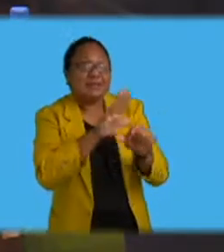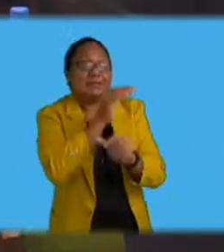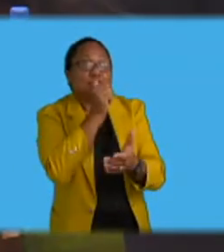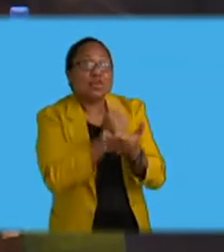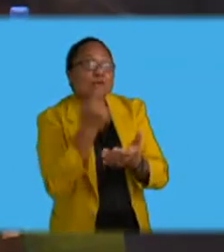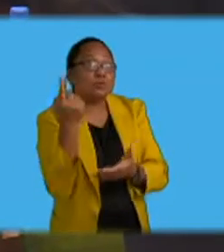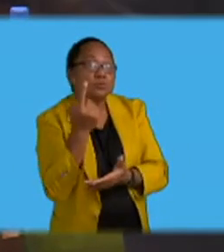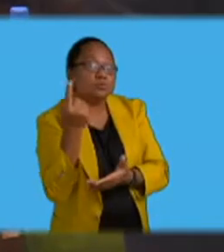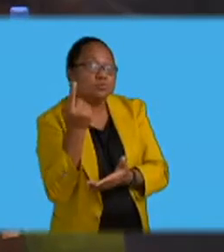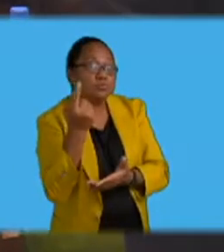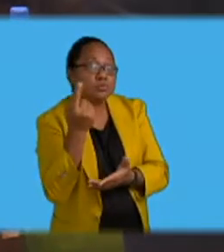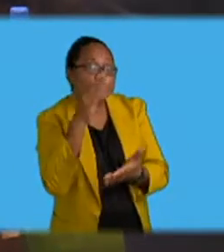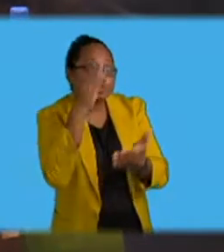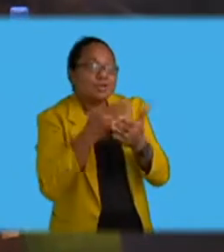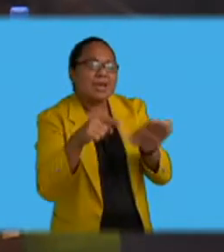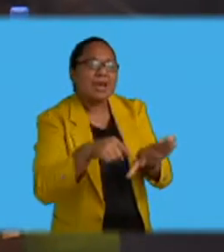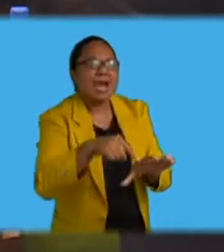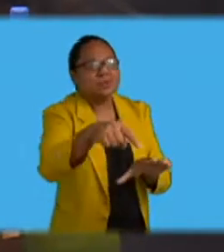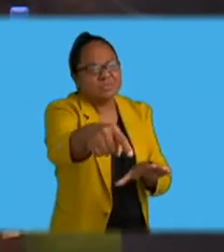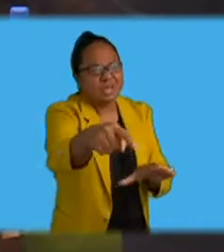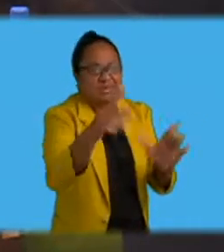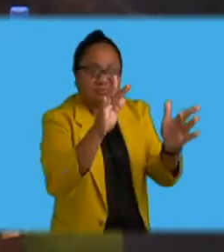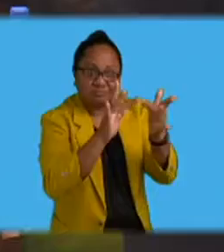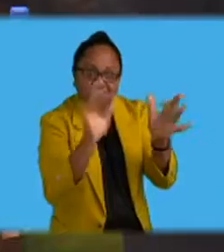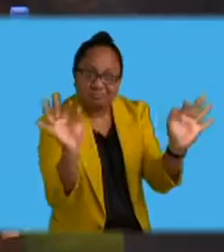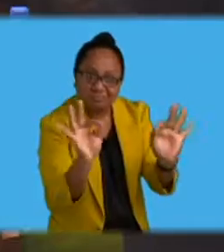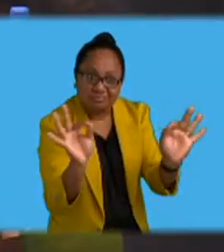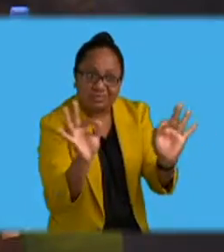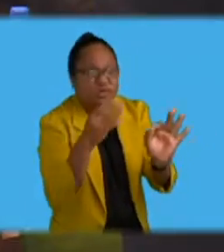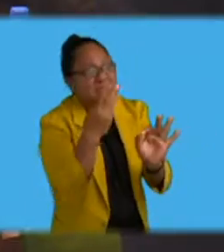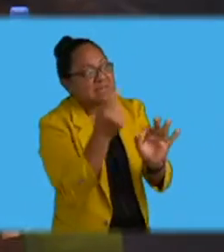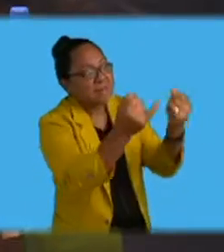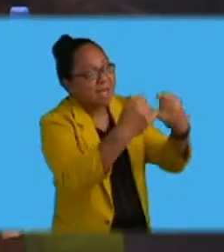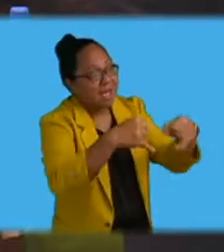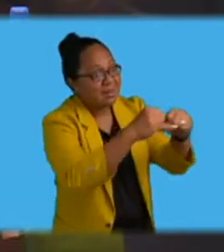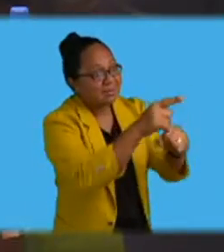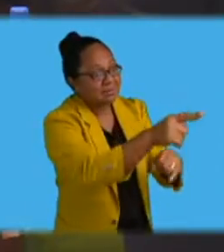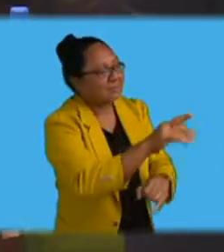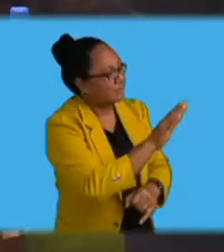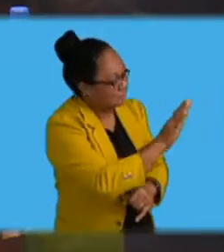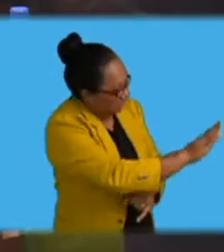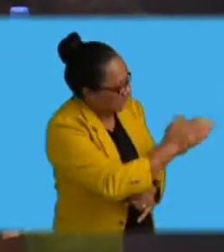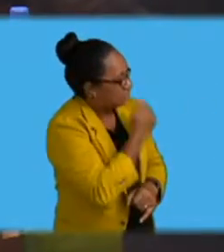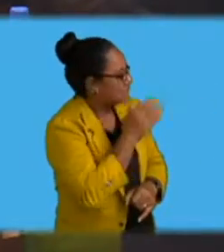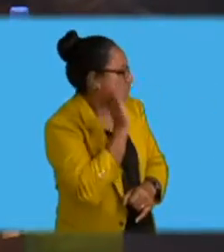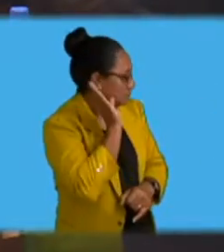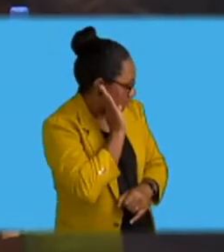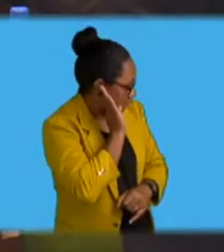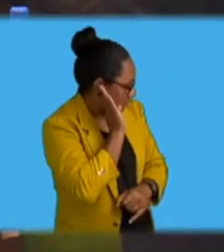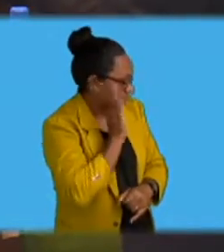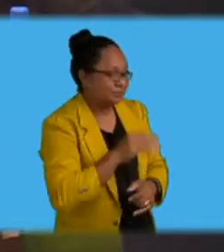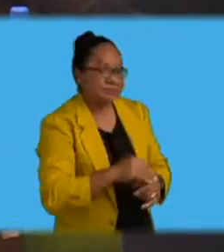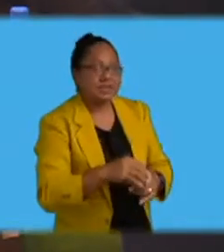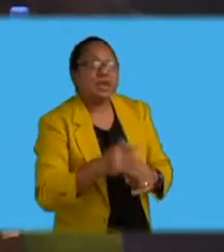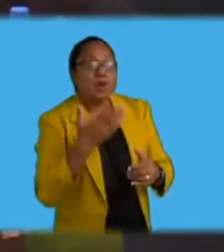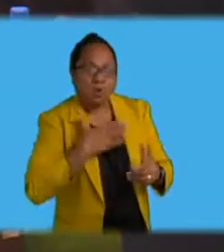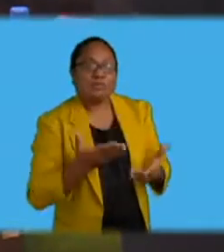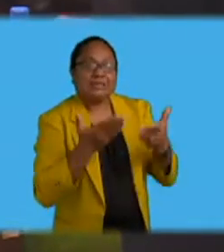students outside in the interior and the maritime division, please listen, please. They are given an